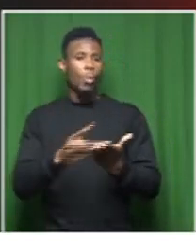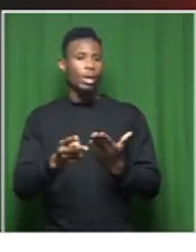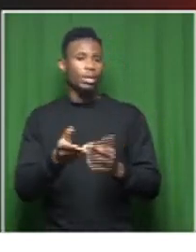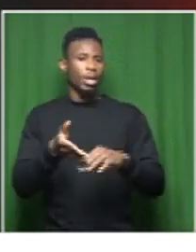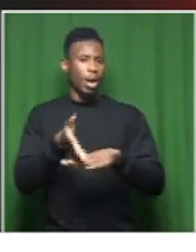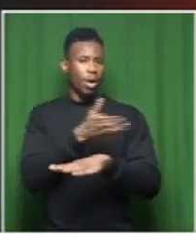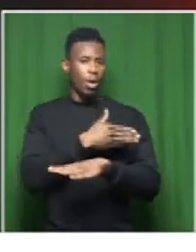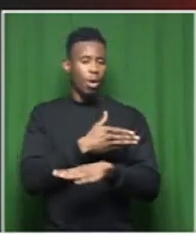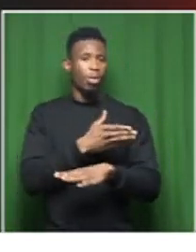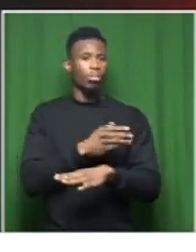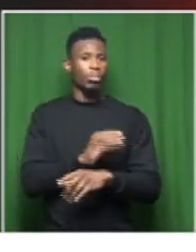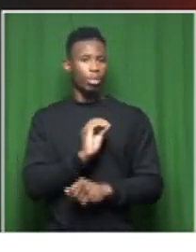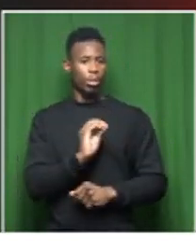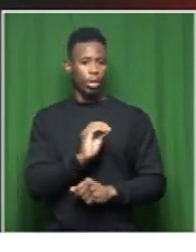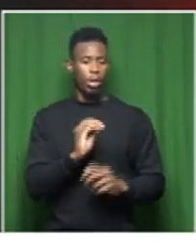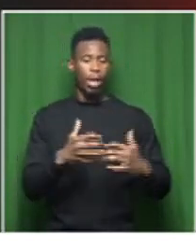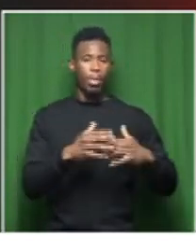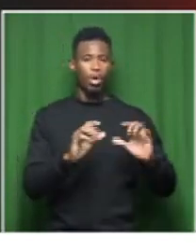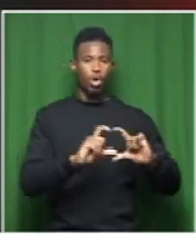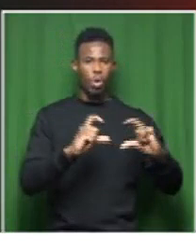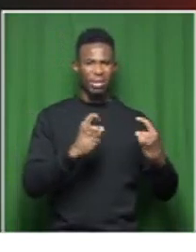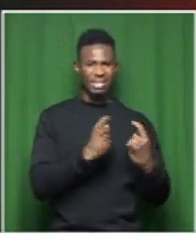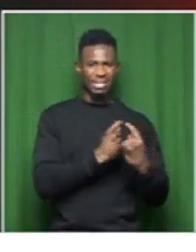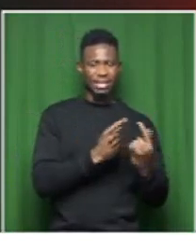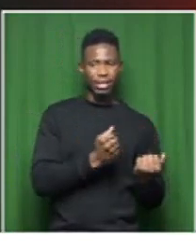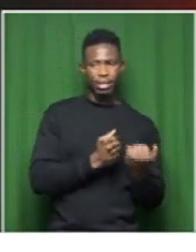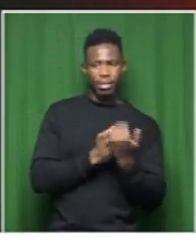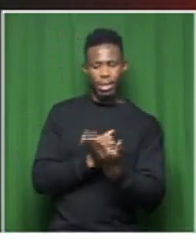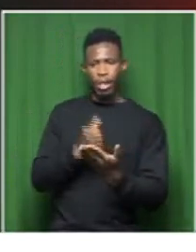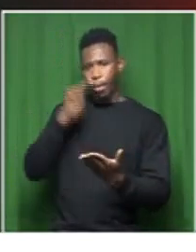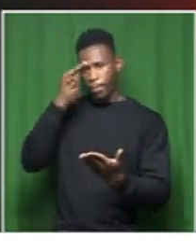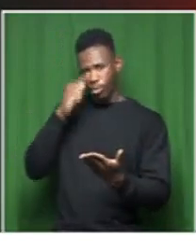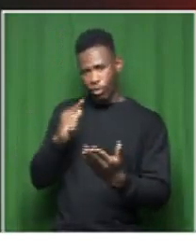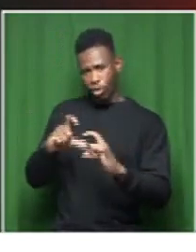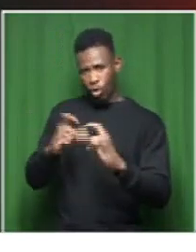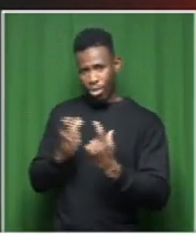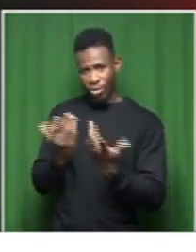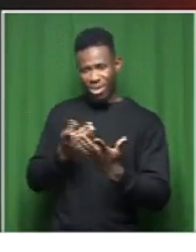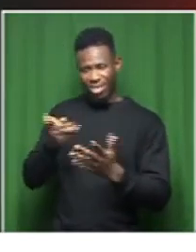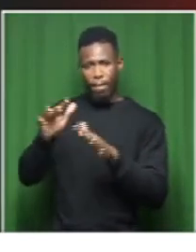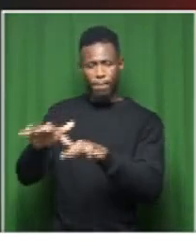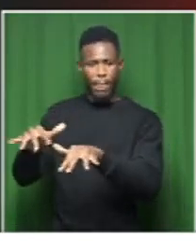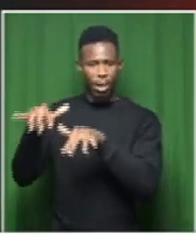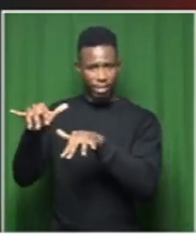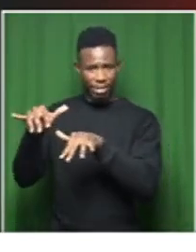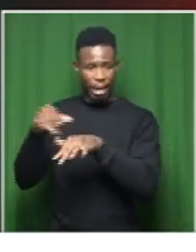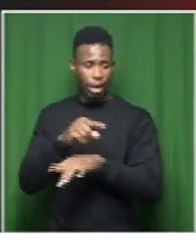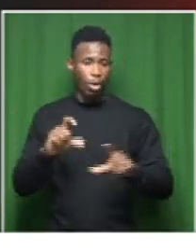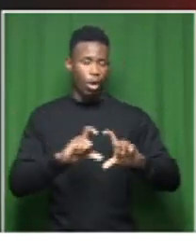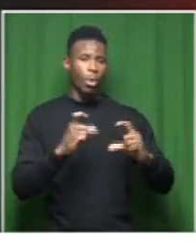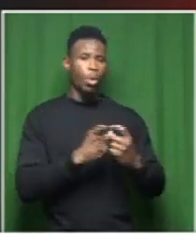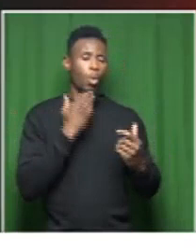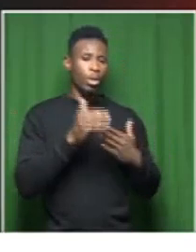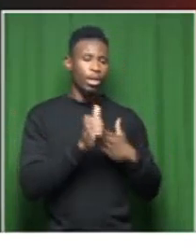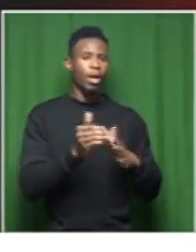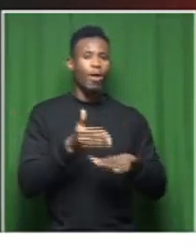there's a committee that presented to the Portfolio Committee on Parliament a committee led by former